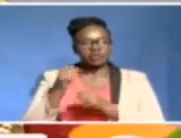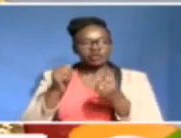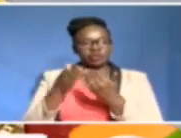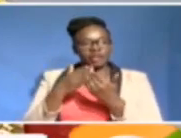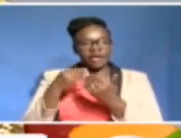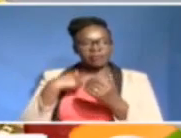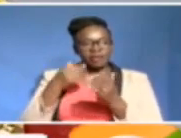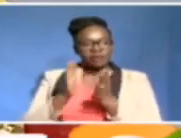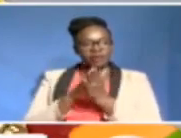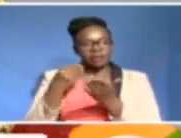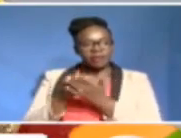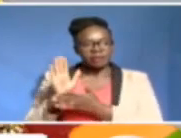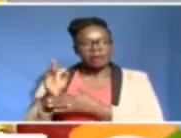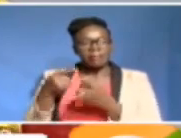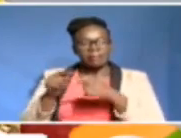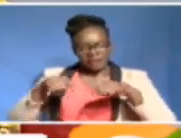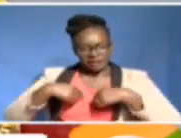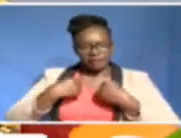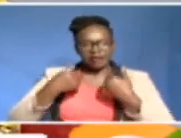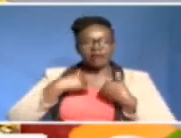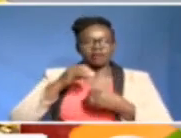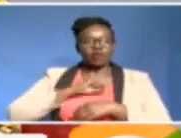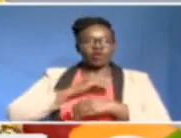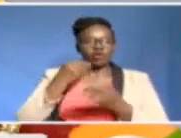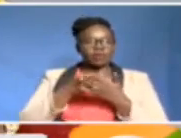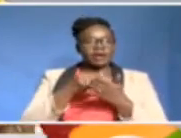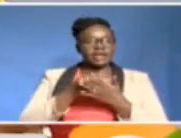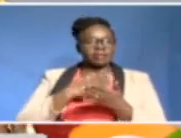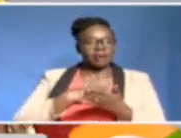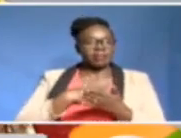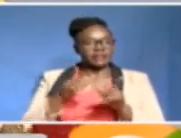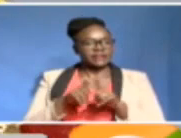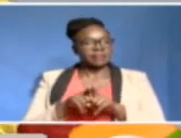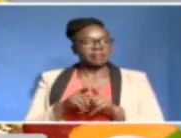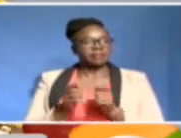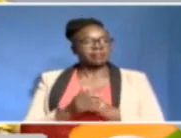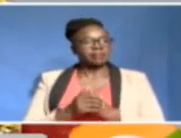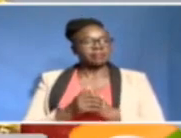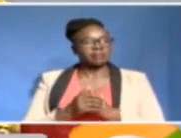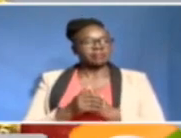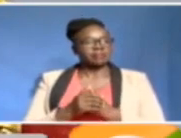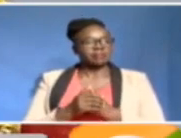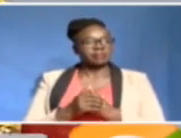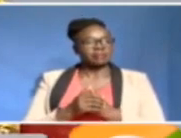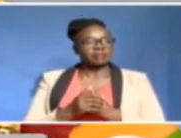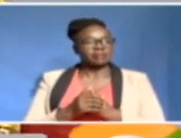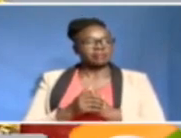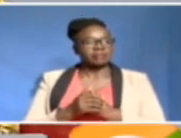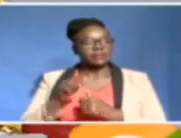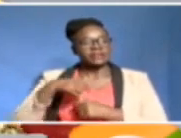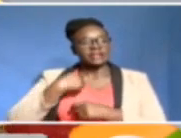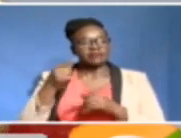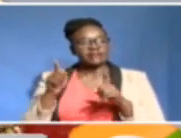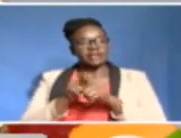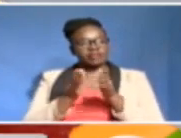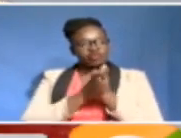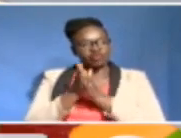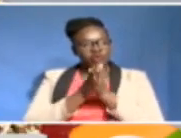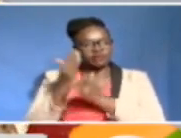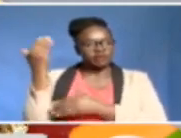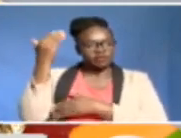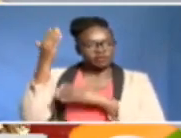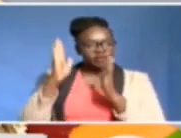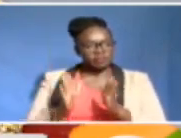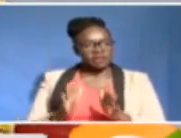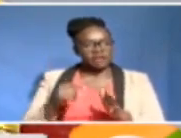But I also have my own money. I have my stuff together. You know, I'm a motivational speaker as well. So I like people to see me. I like young